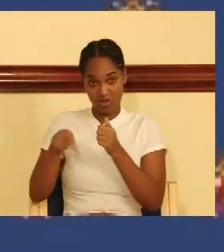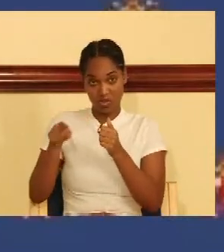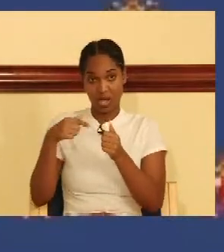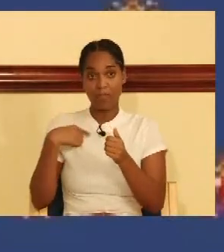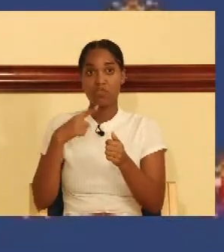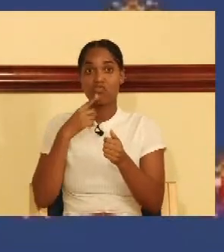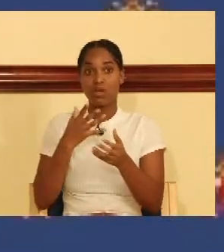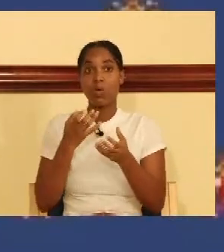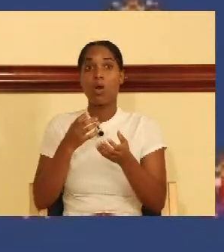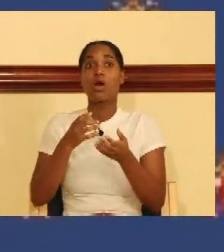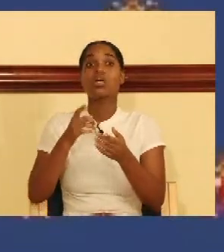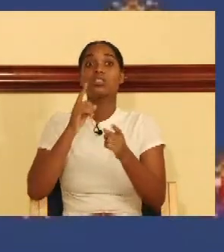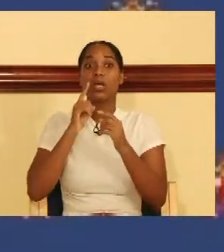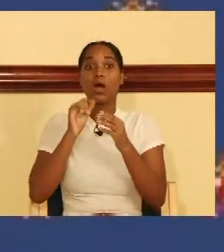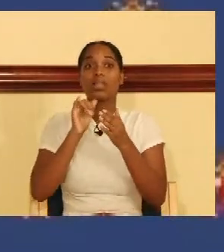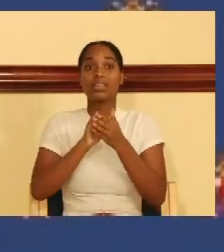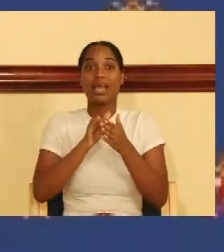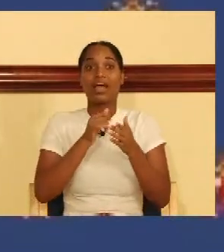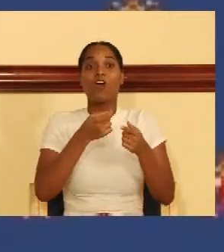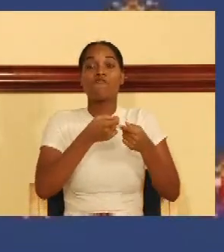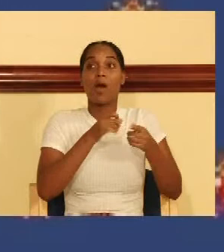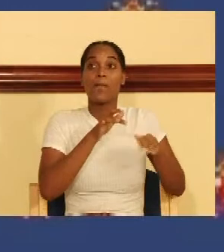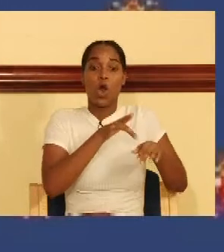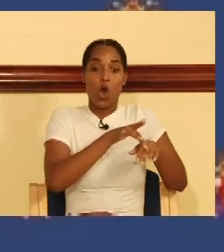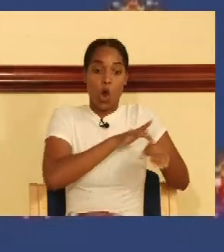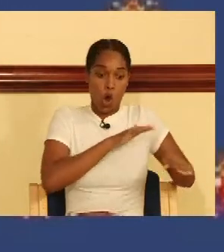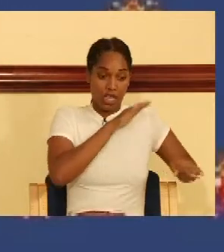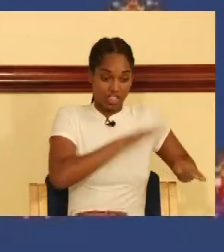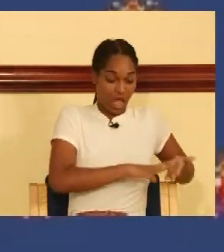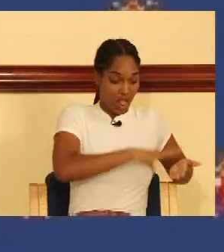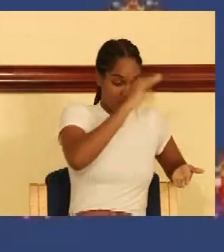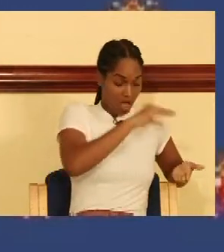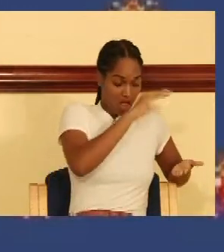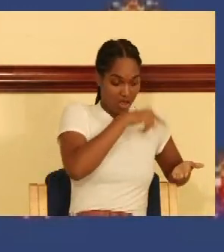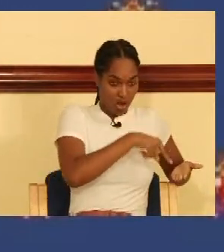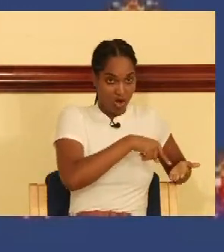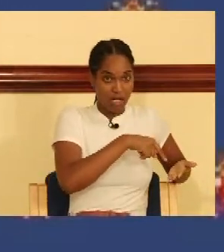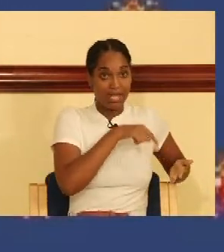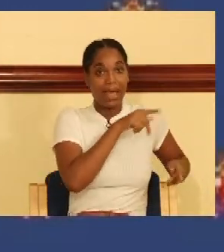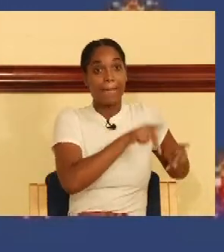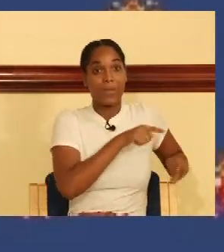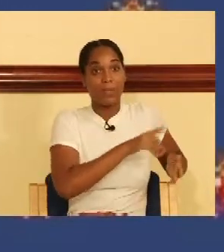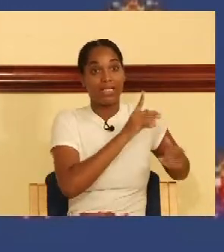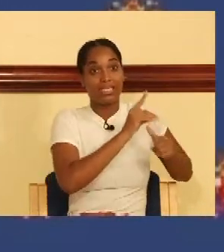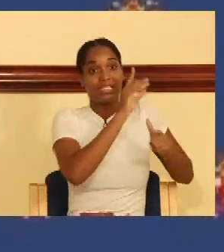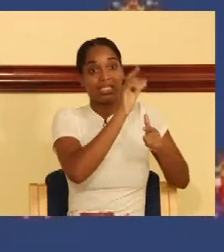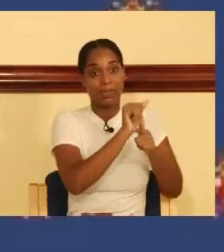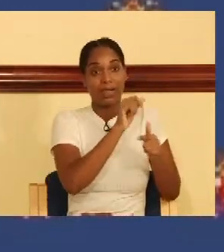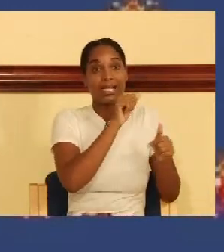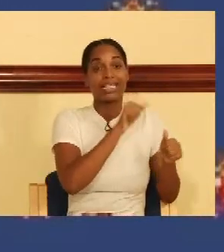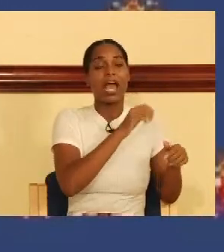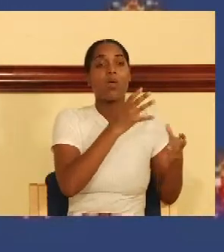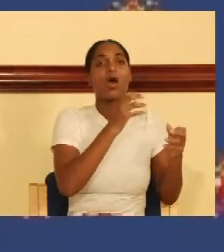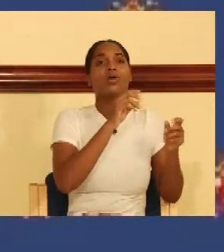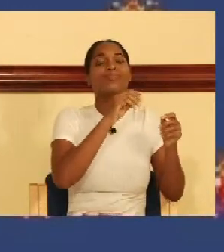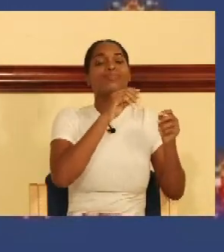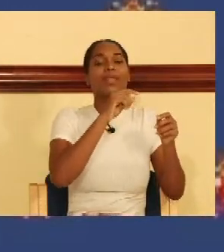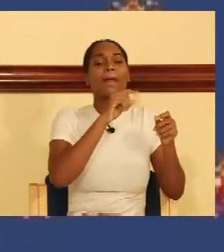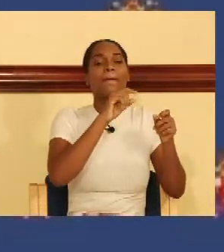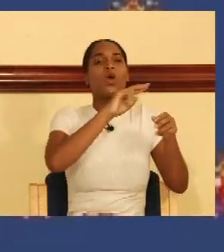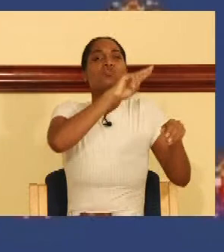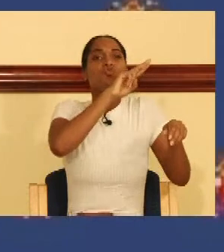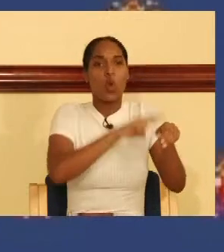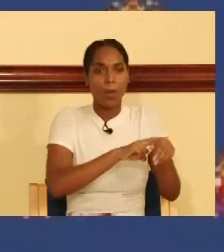the sensitization from the early childhood level so that disability becomes a norm, not